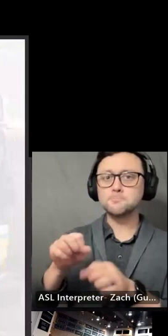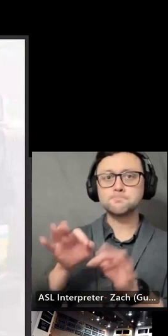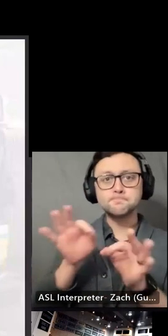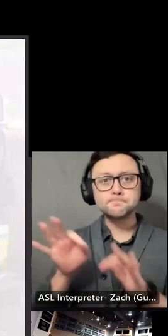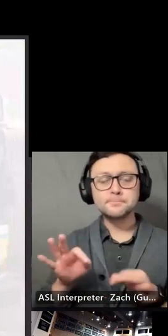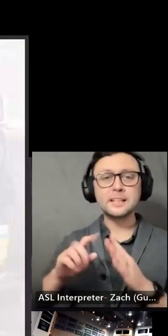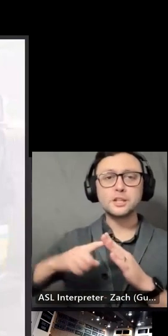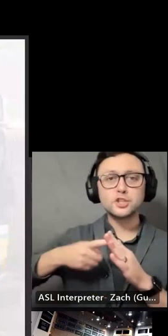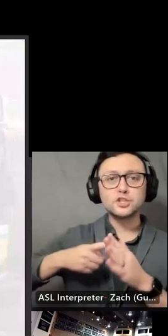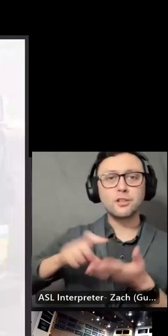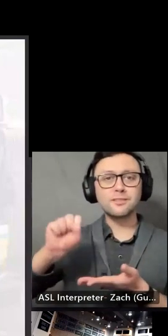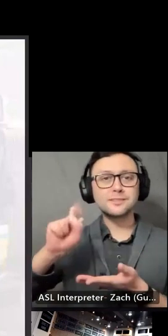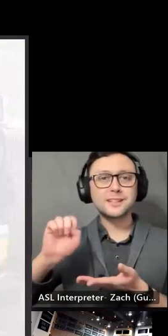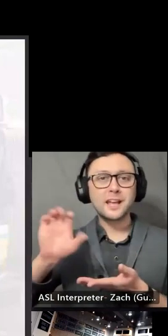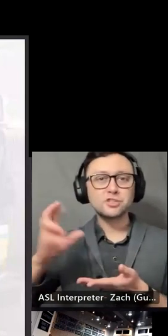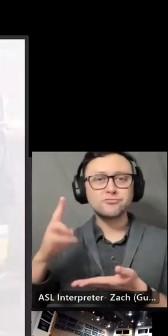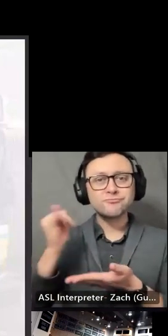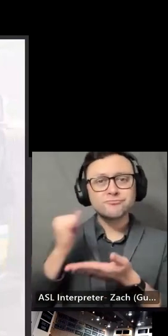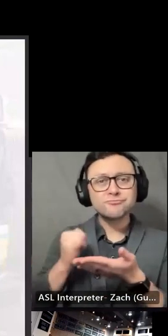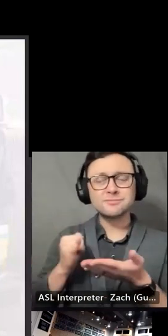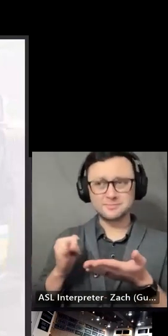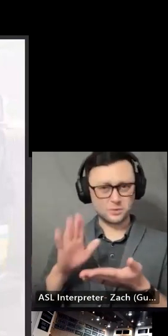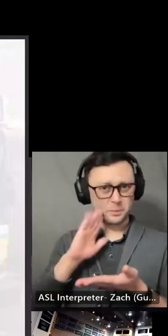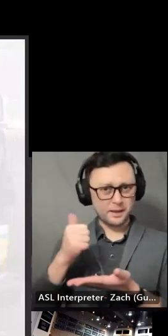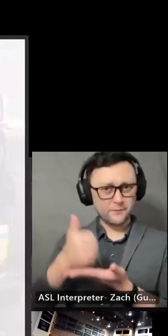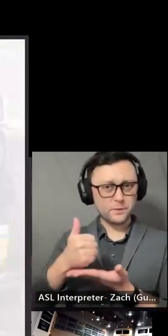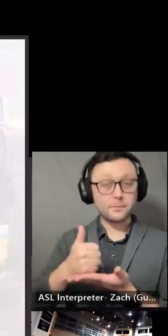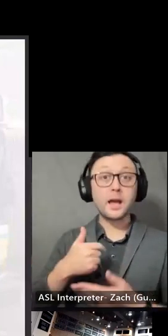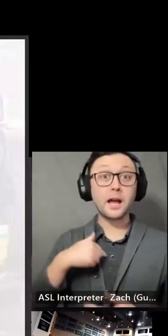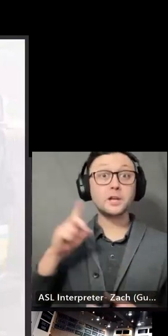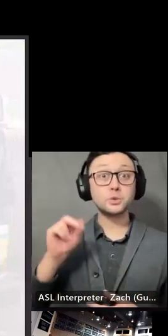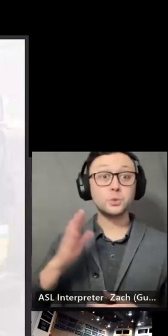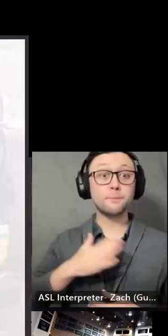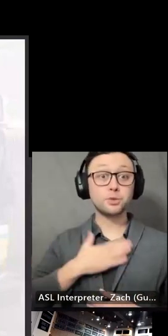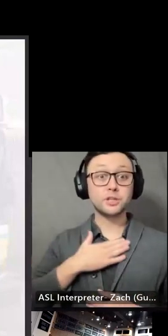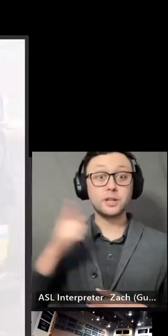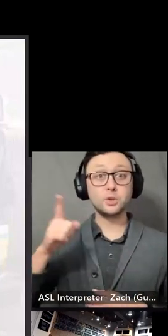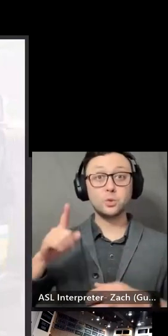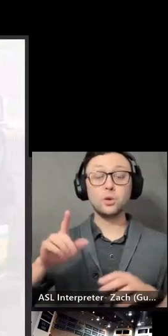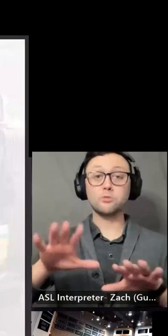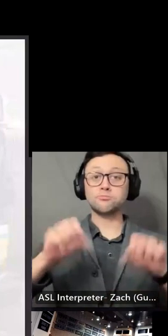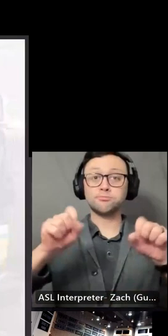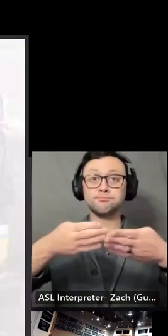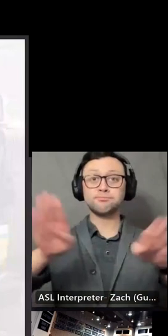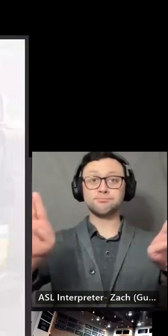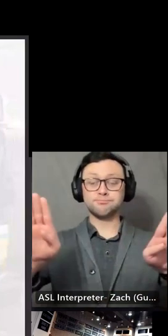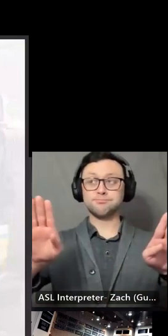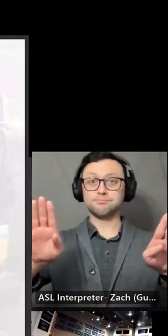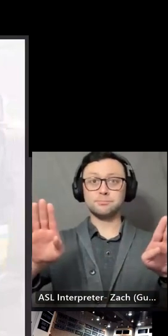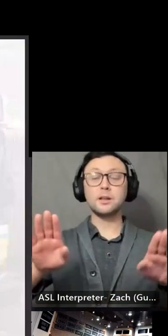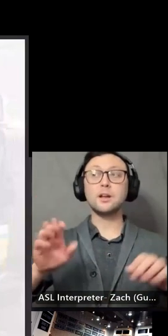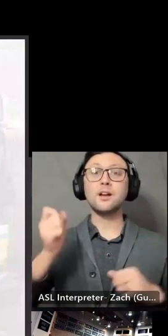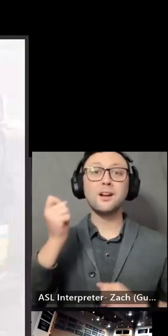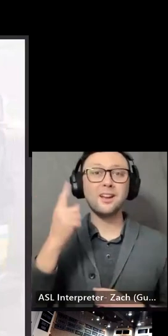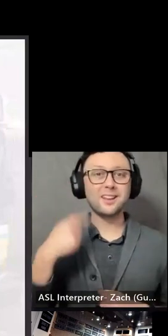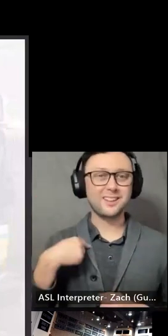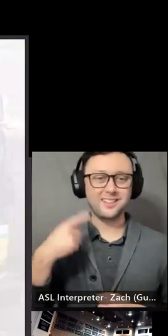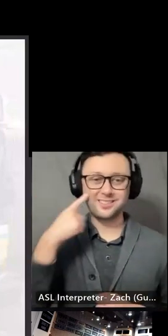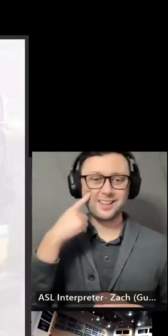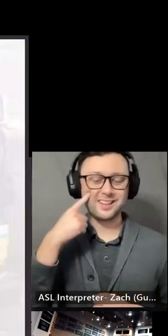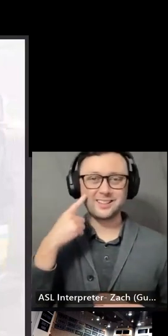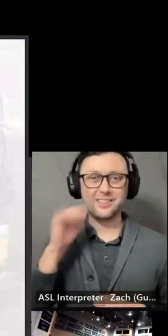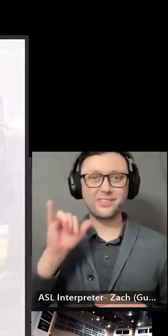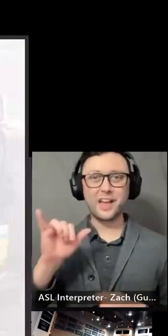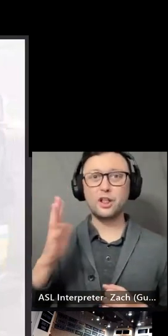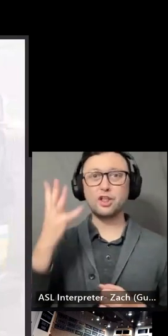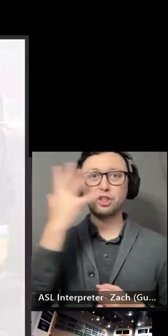talk about those. It would be very helpful. I do appreciate that you picked up on the industrial look. Unfortunately, I don't think it's gotten any better with